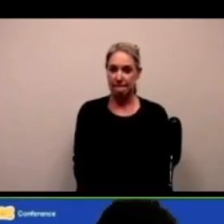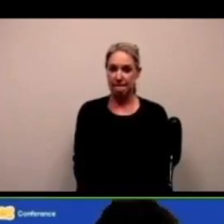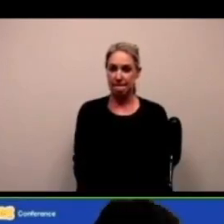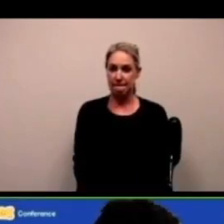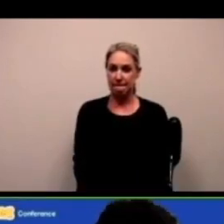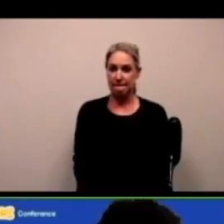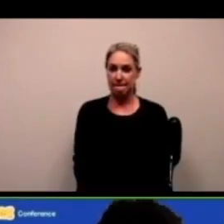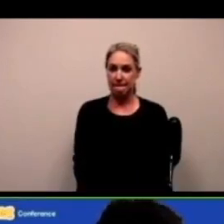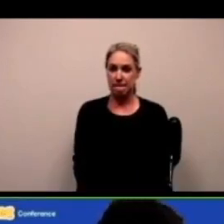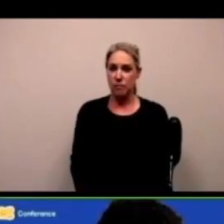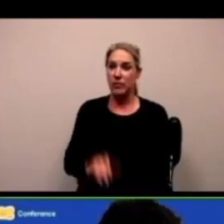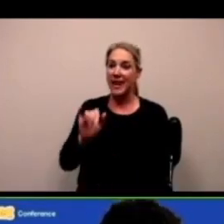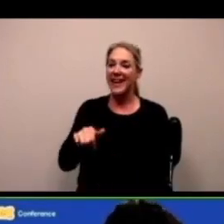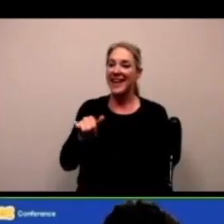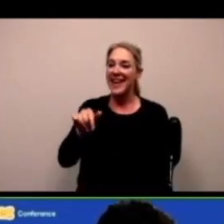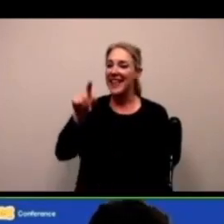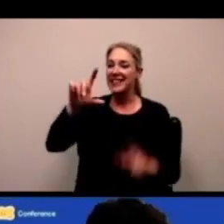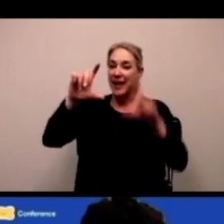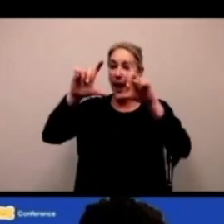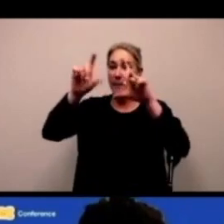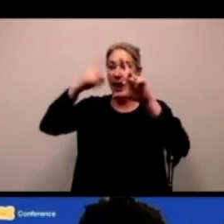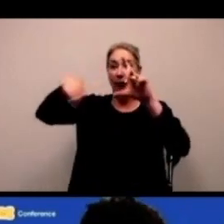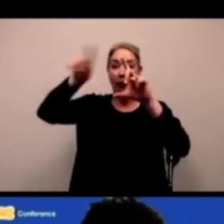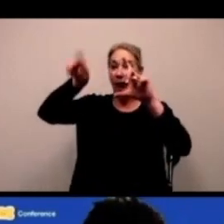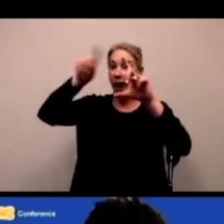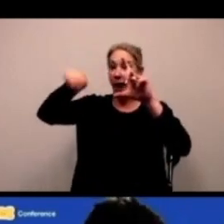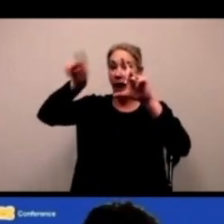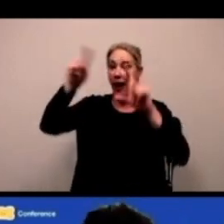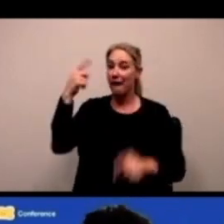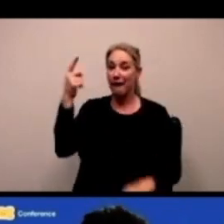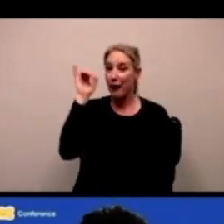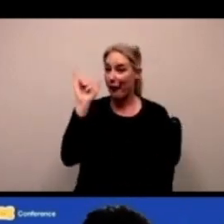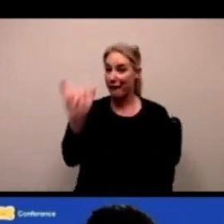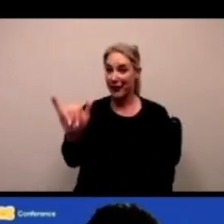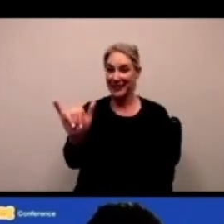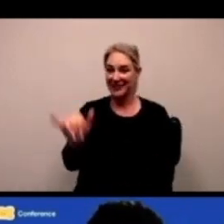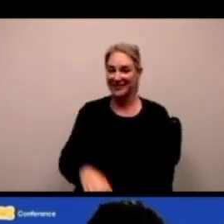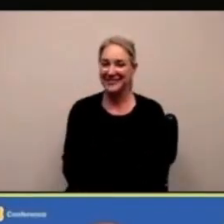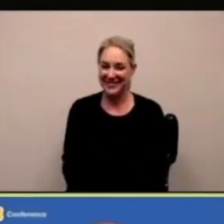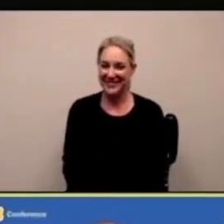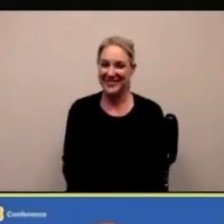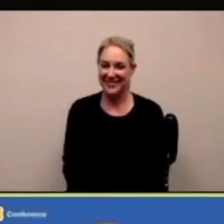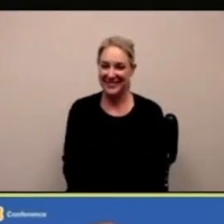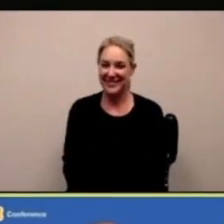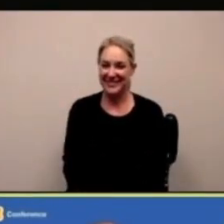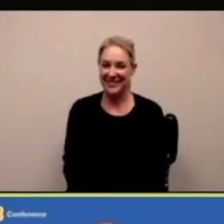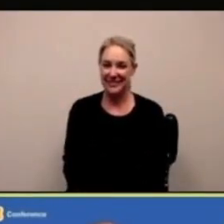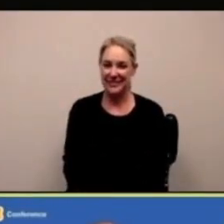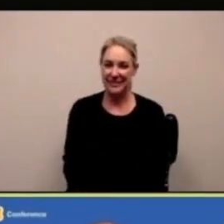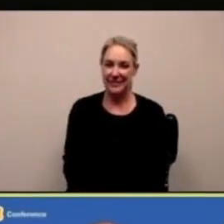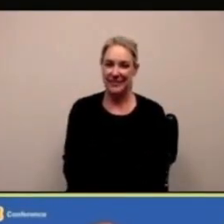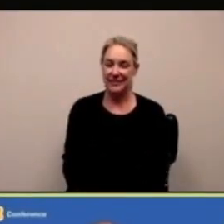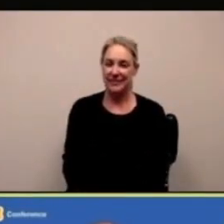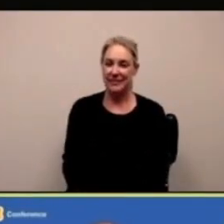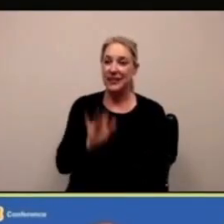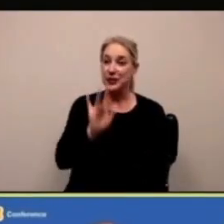And that plate just spins forever. Okay. All right, so I'll just see inside.